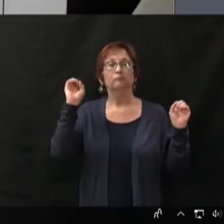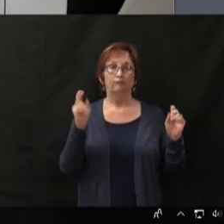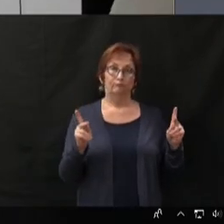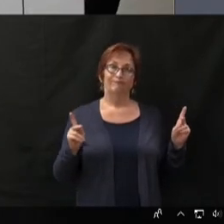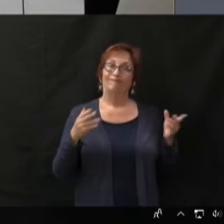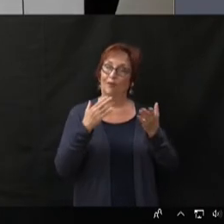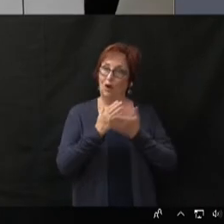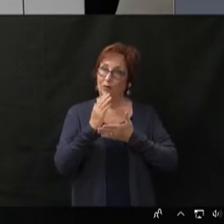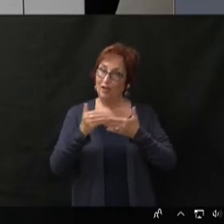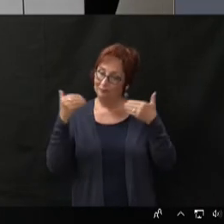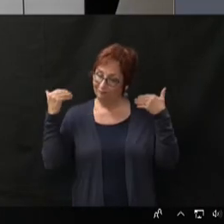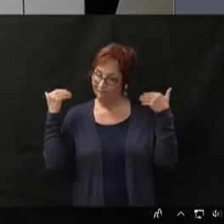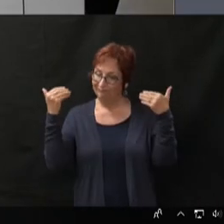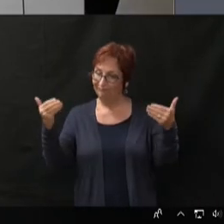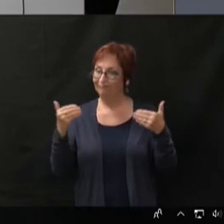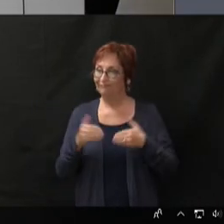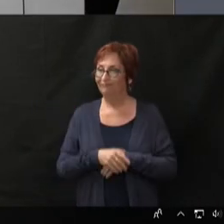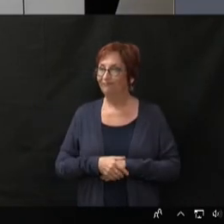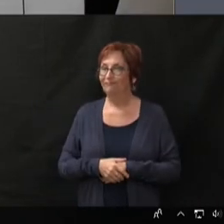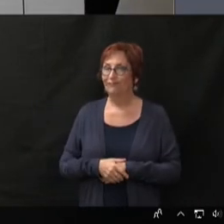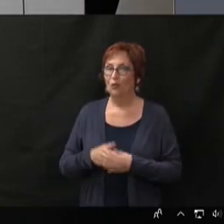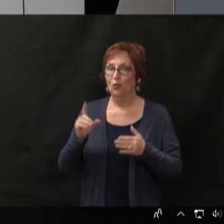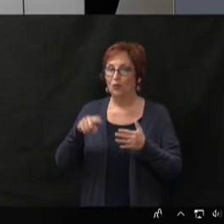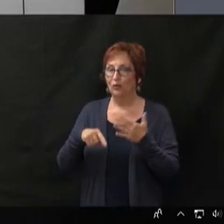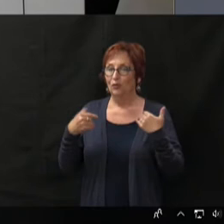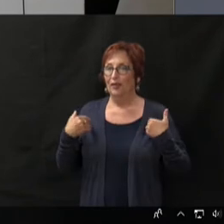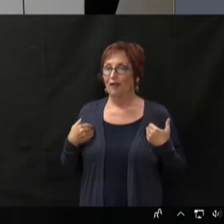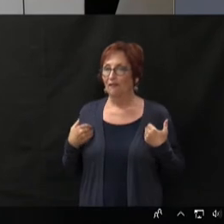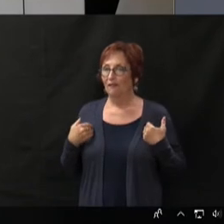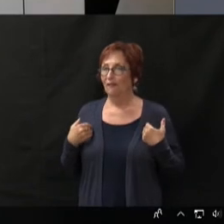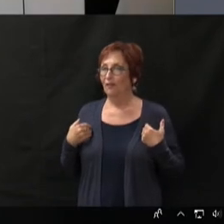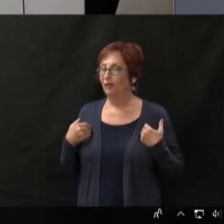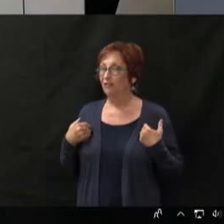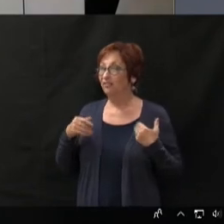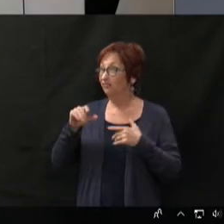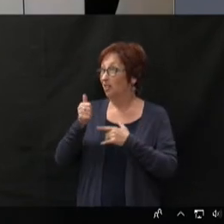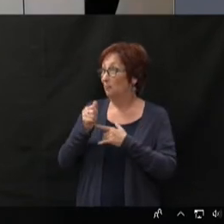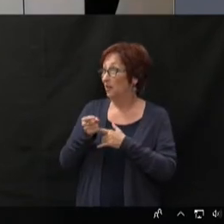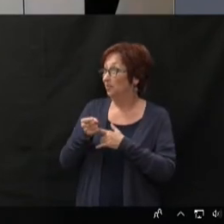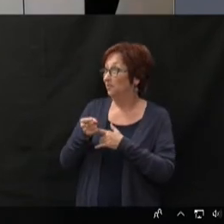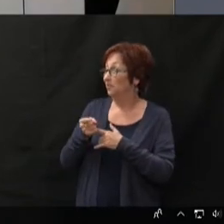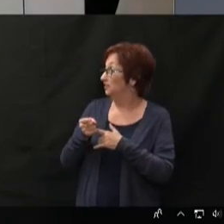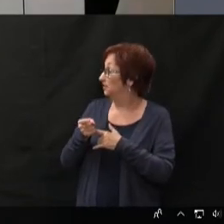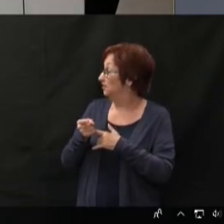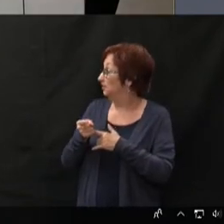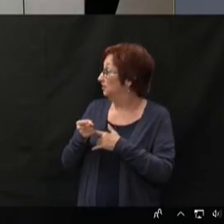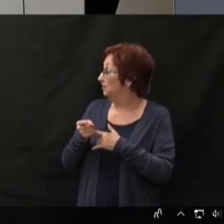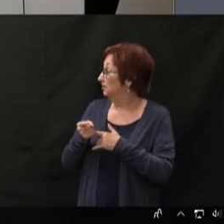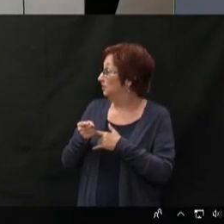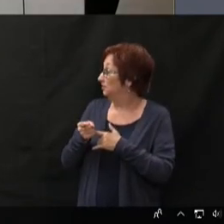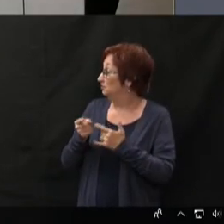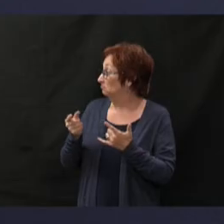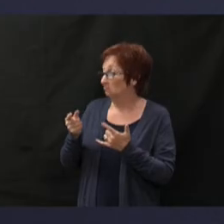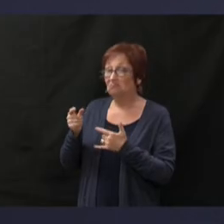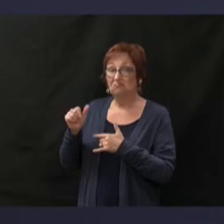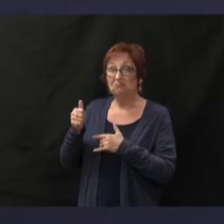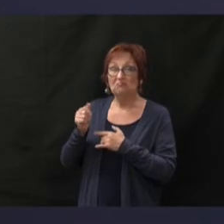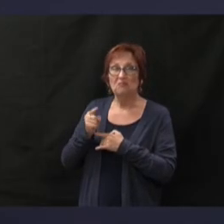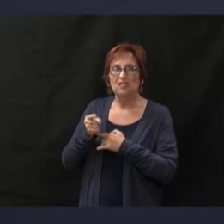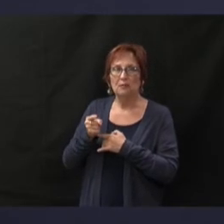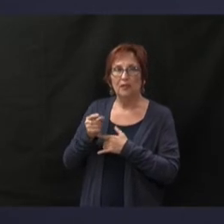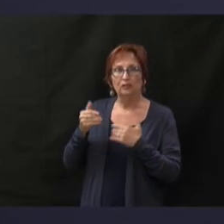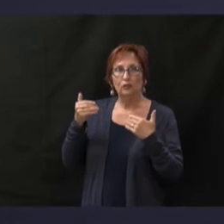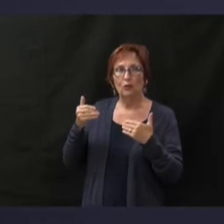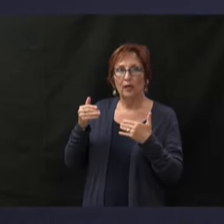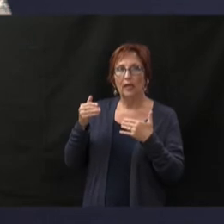Nope. All right, so what do we have down here? 10 minutes. I don't think it'll quite take that long, but go ahead and get